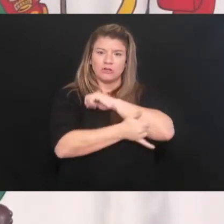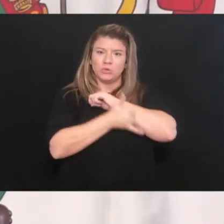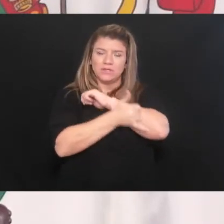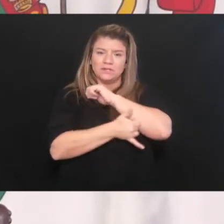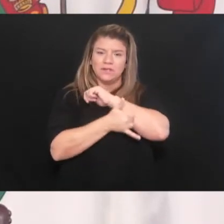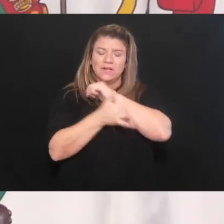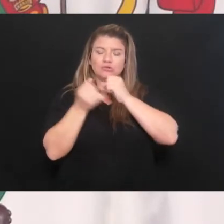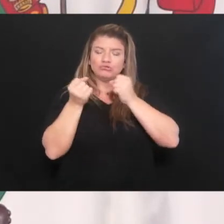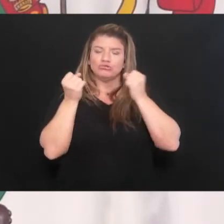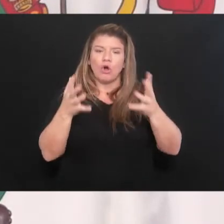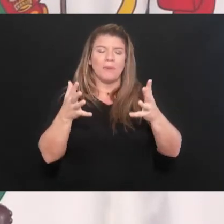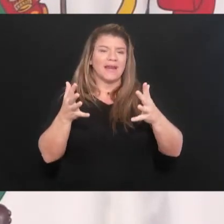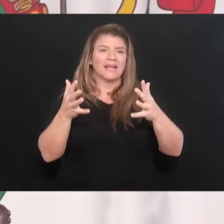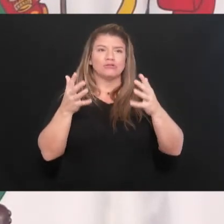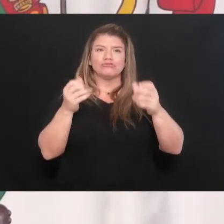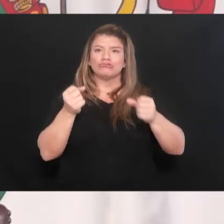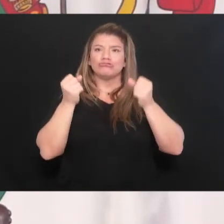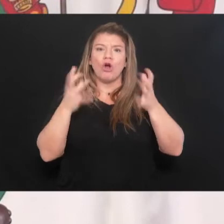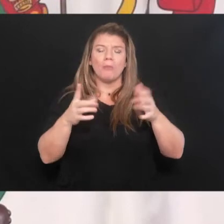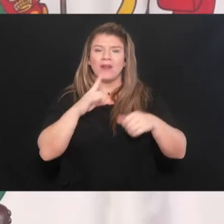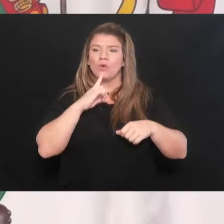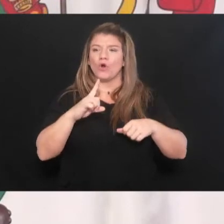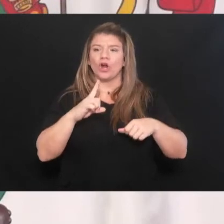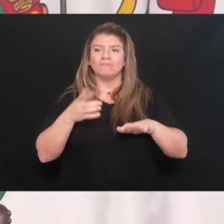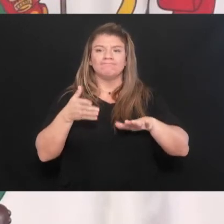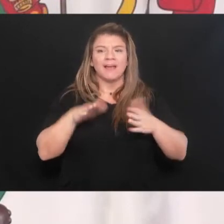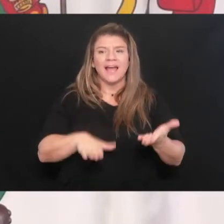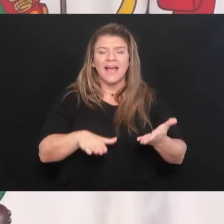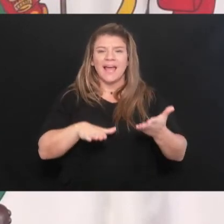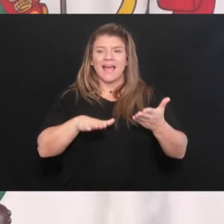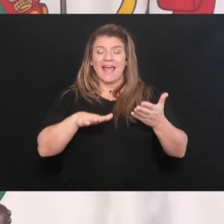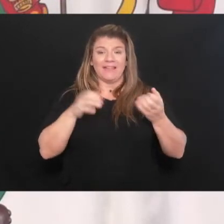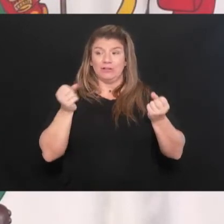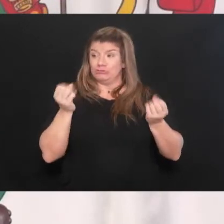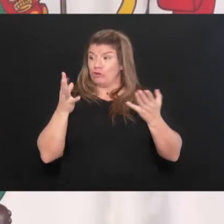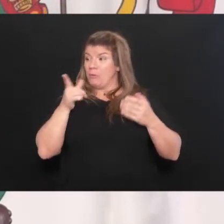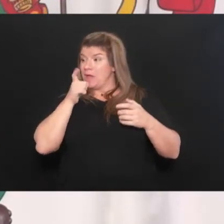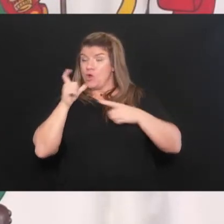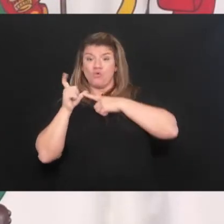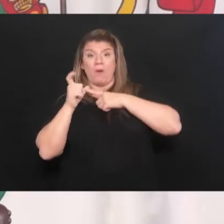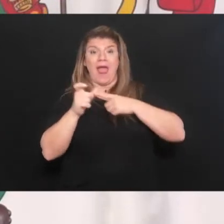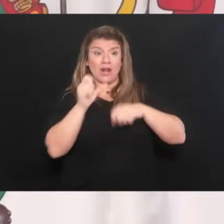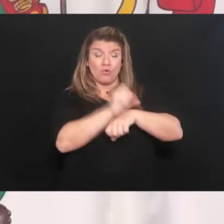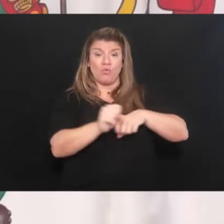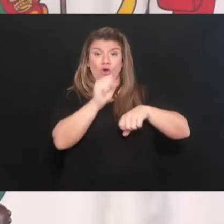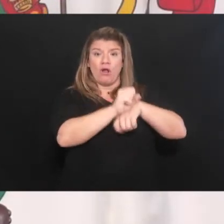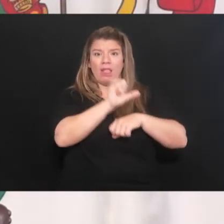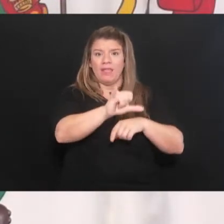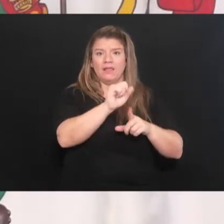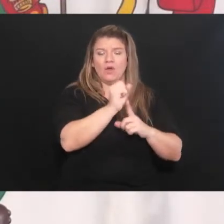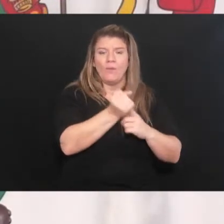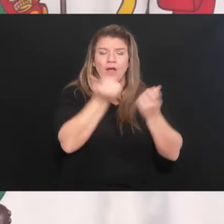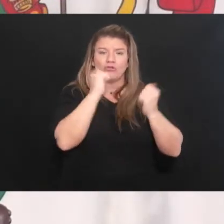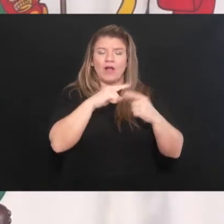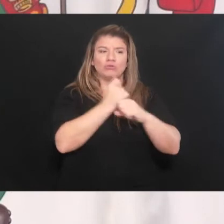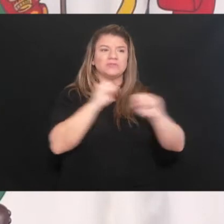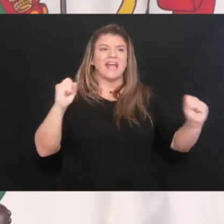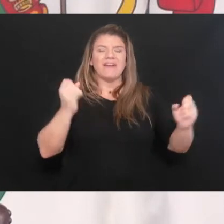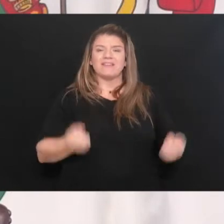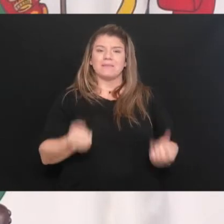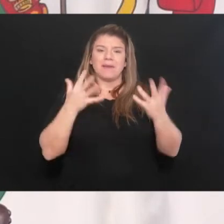so many were perished, and so many ran to the fire there and everything and trying to save